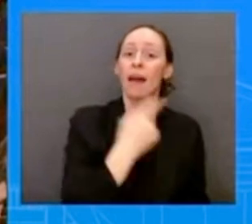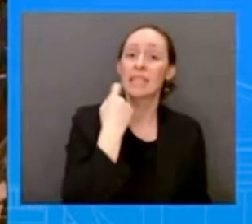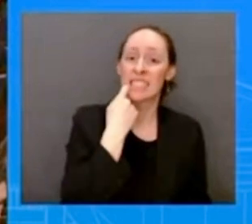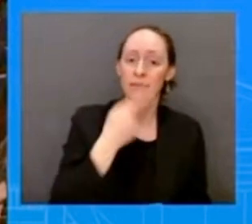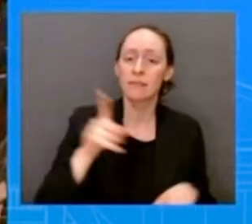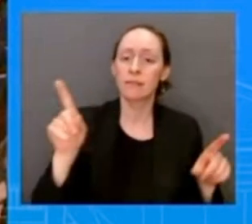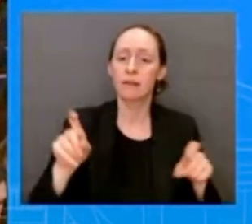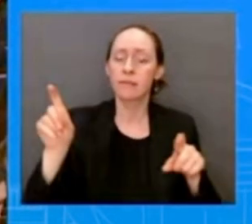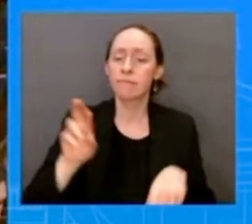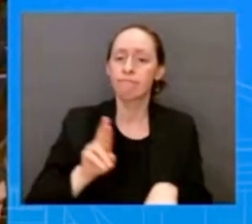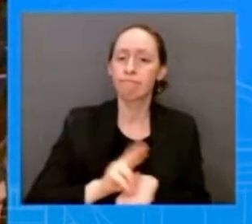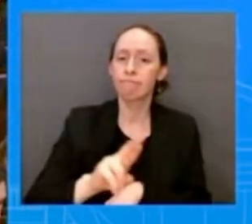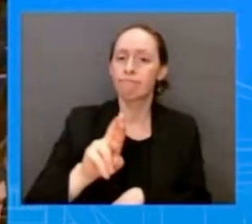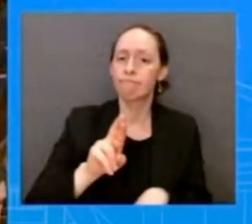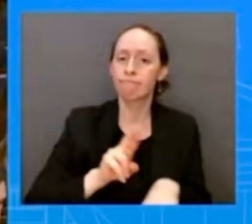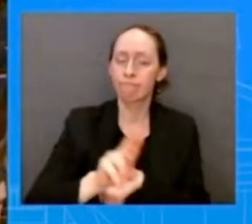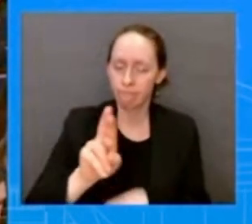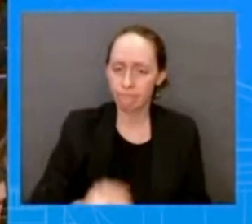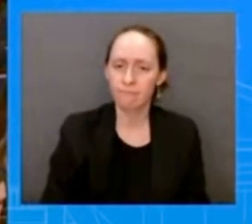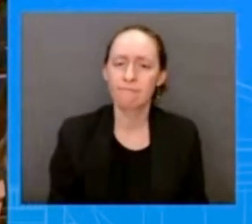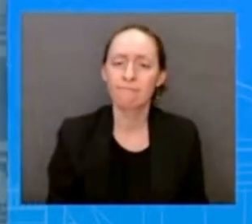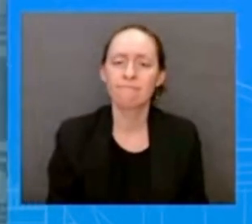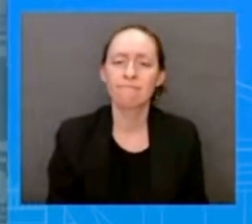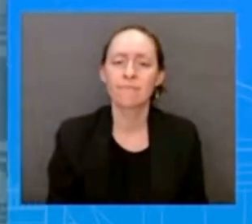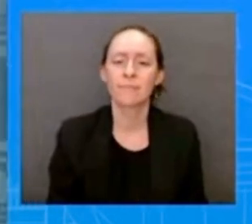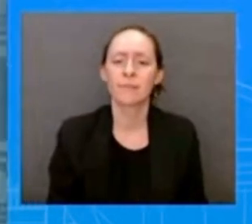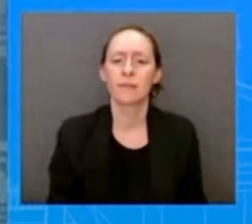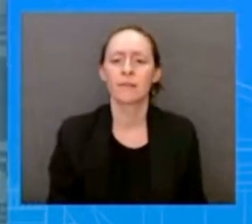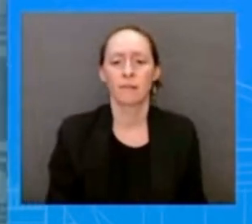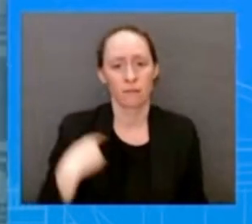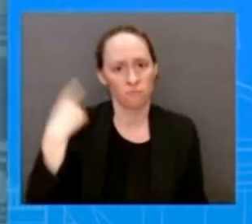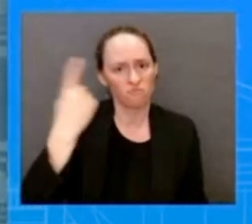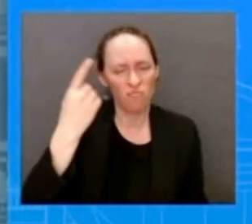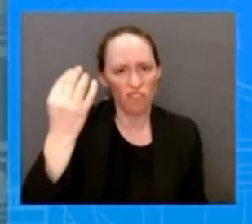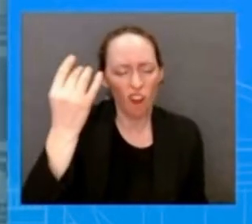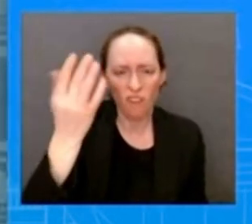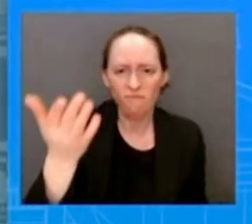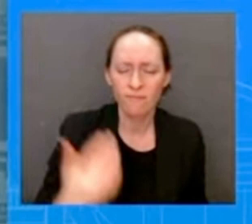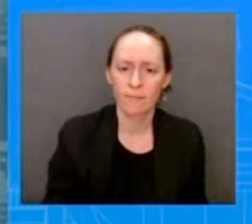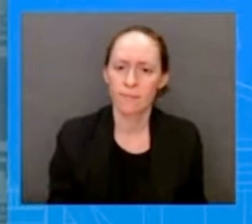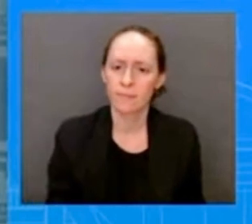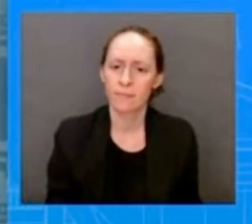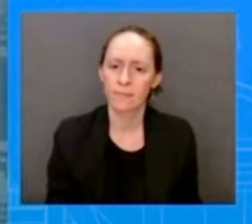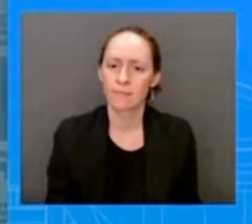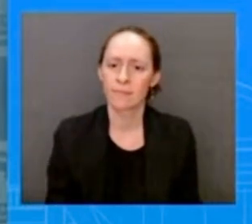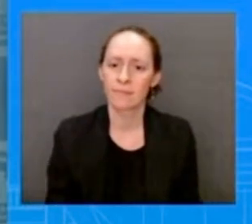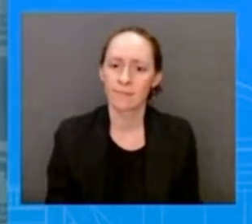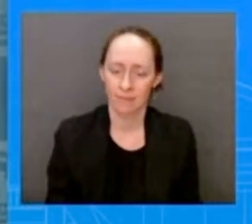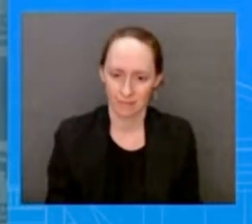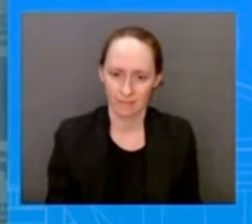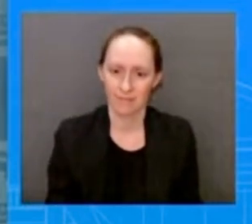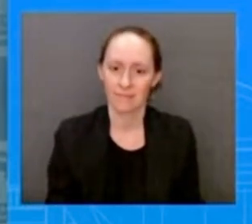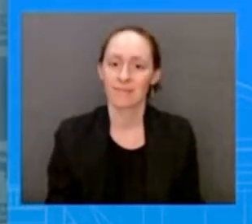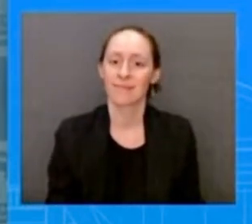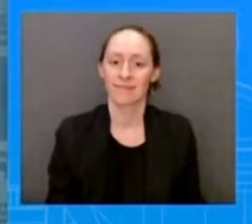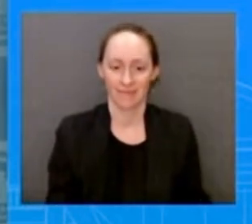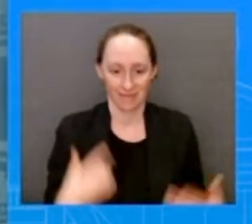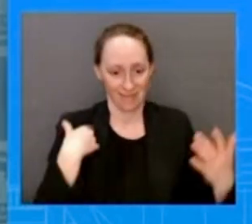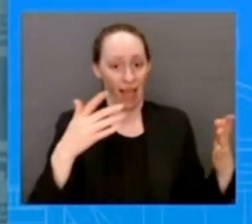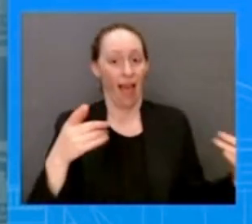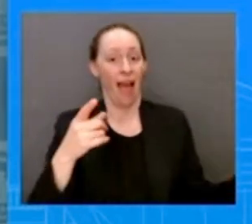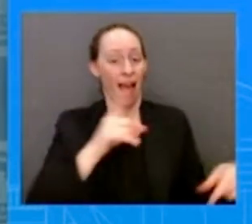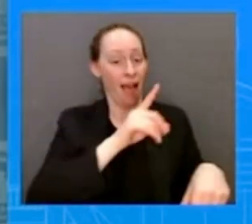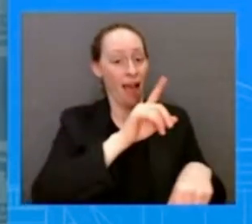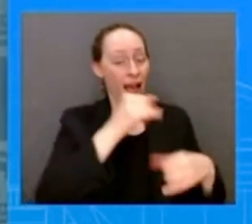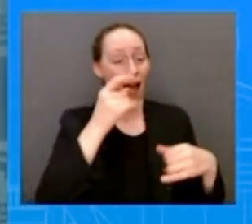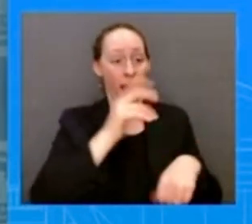any comment on that? We have reacted in real time to each and every one, Janie. I think you know that. And in